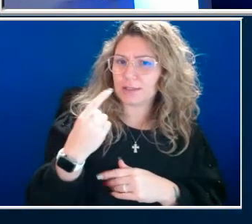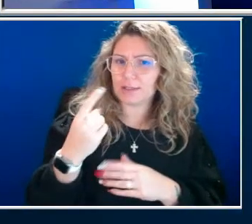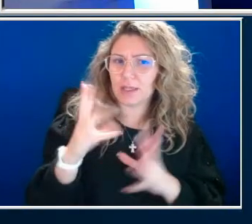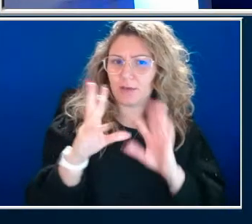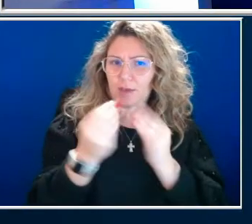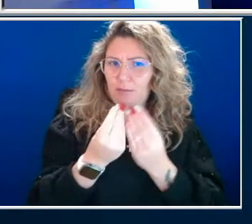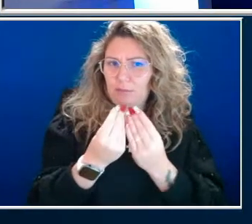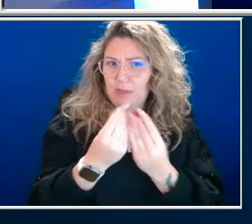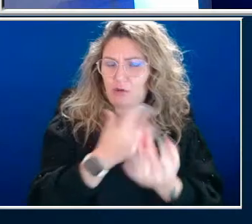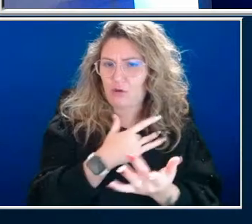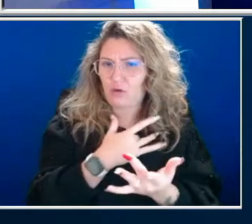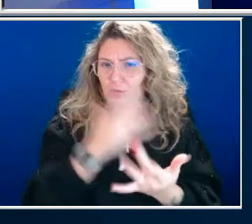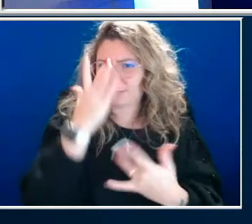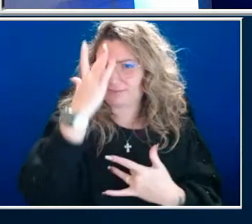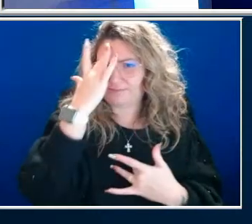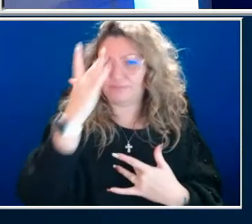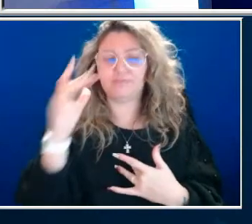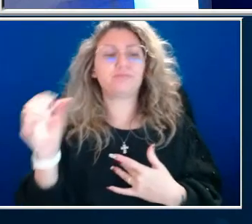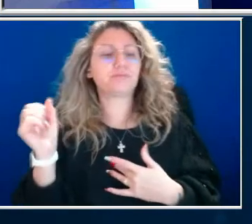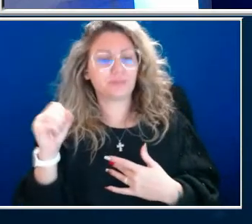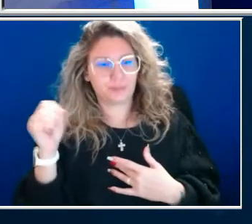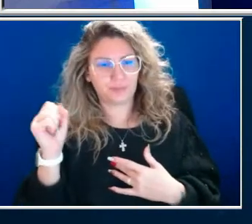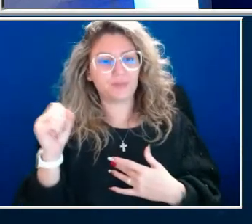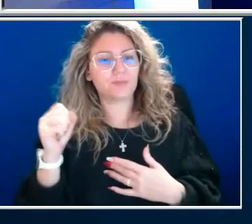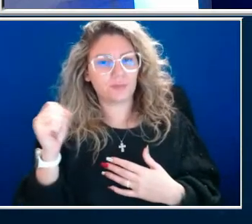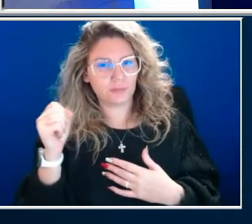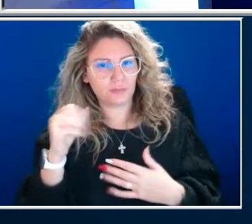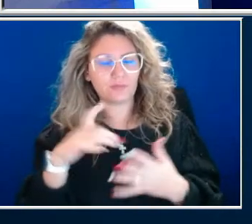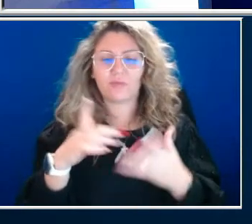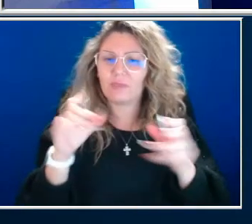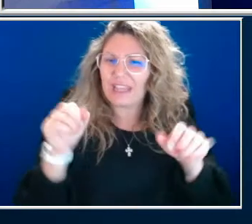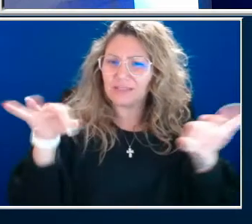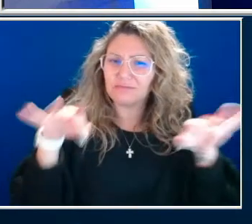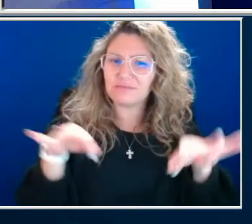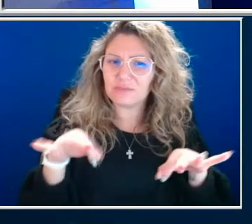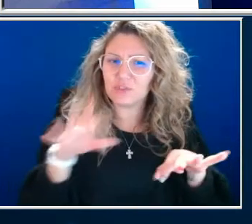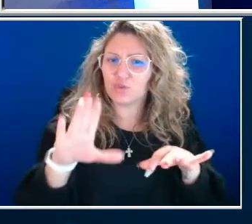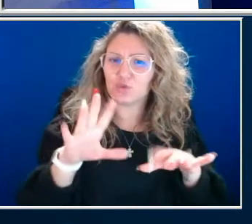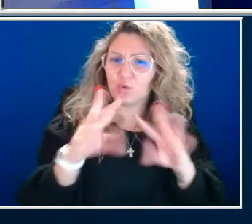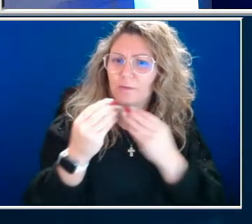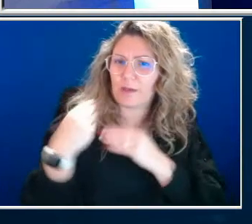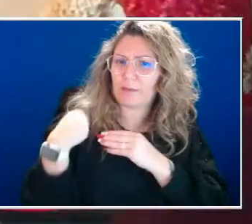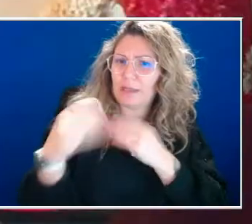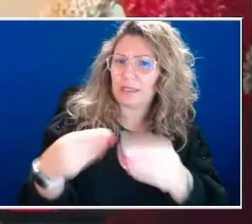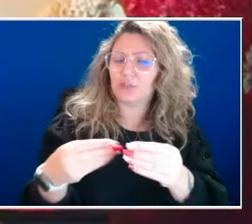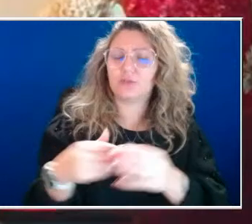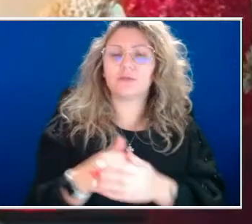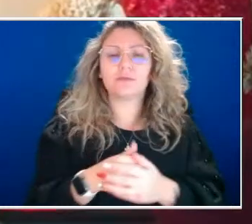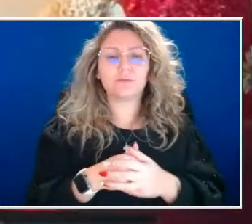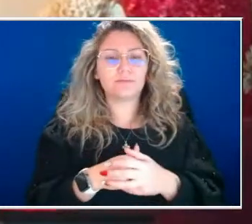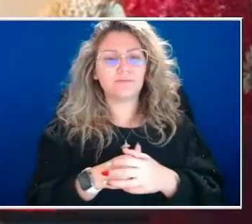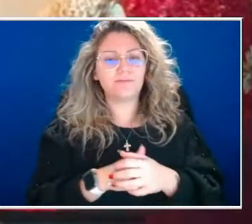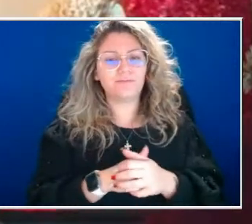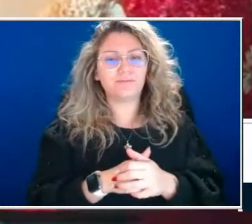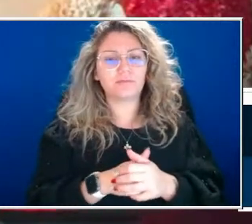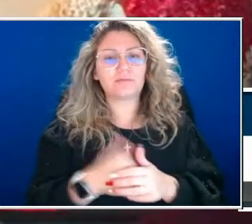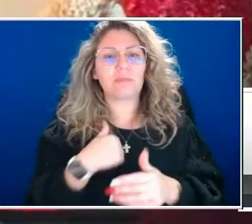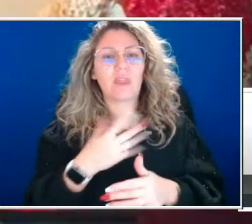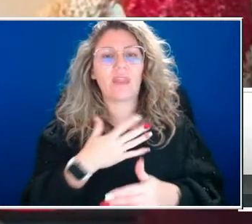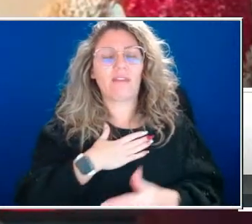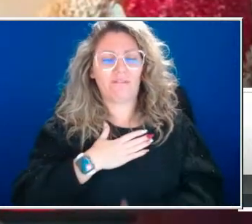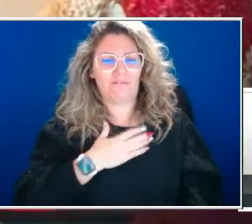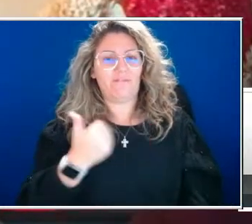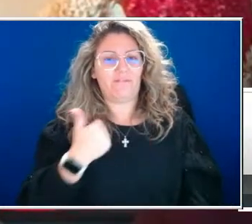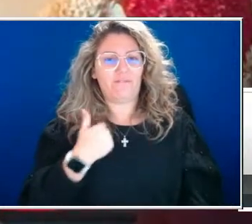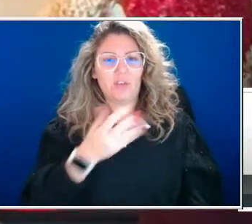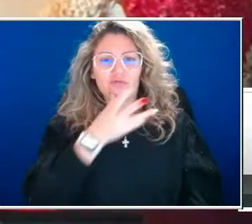already, even with the early menopause? So tell us a little bit about the family history there. Yes, I have grandparents and